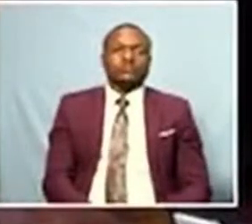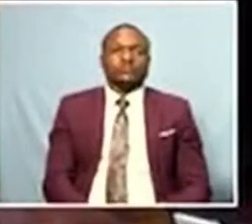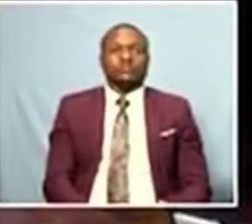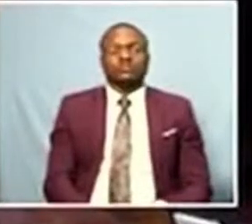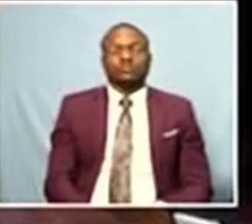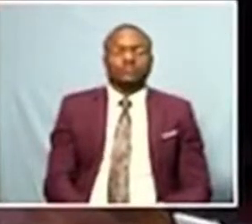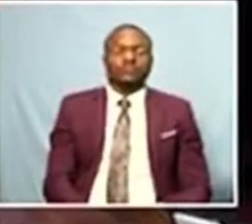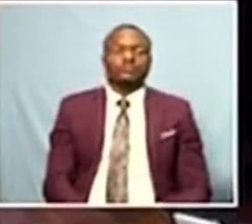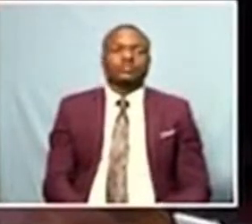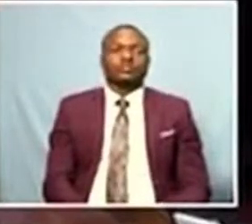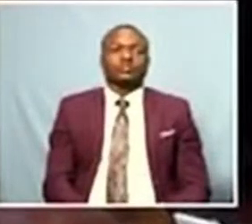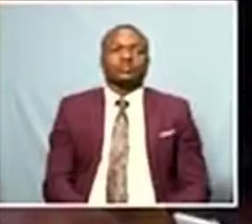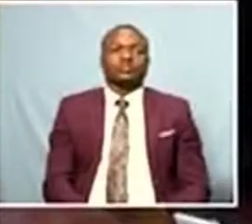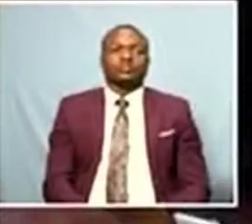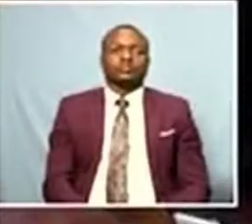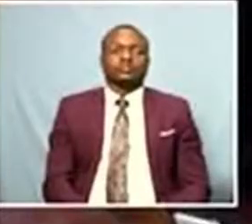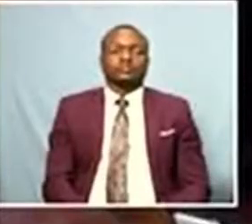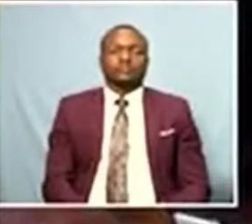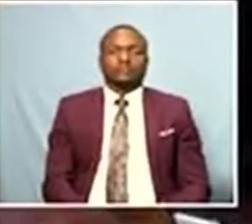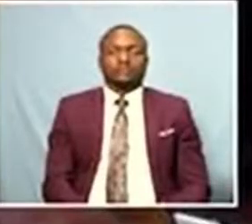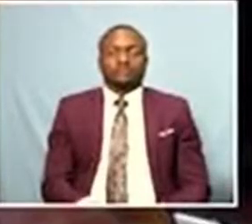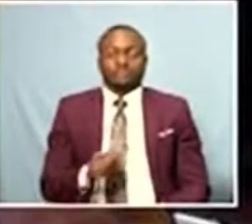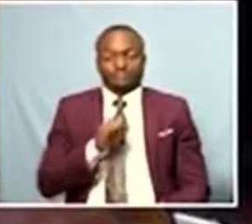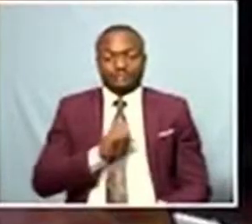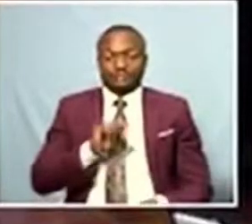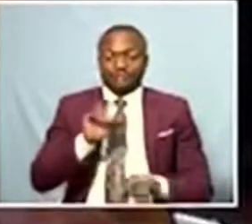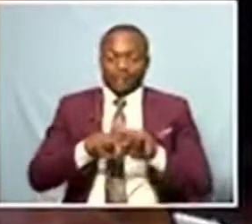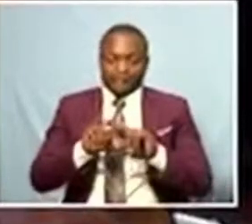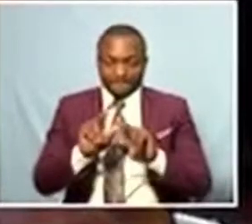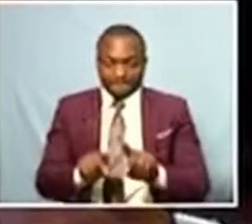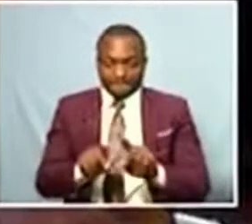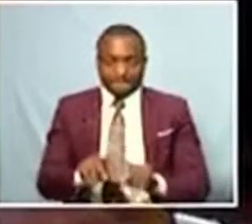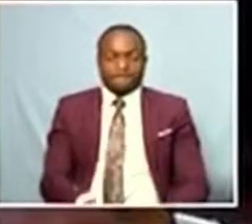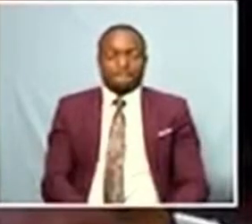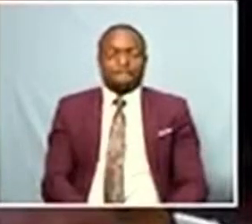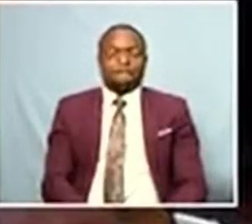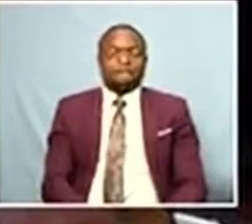And then also, sorry, Honourable Chairperson.